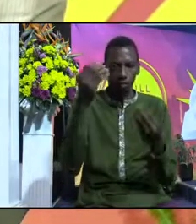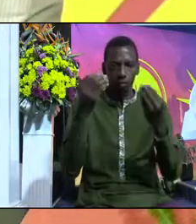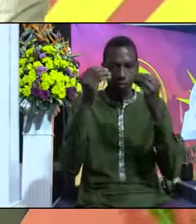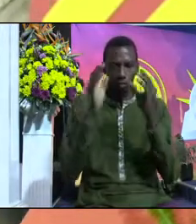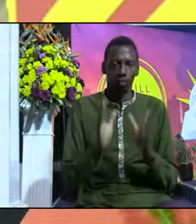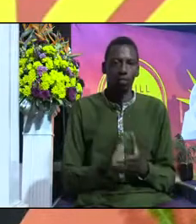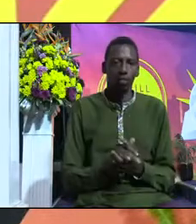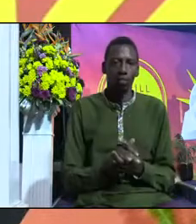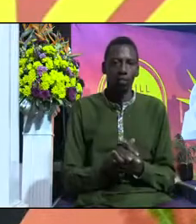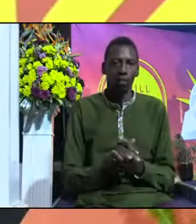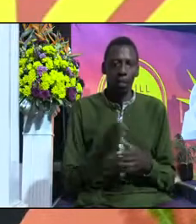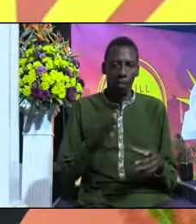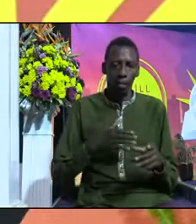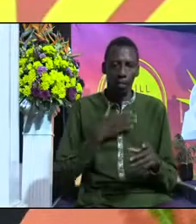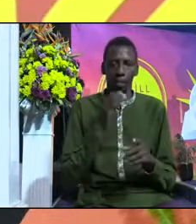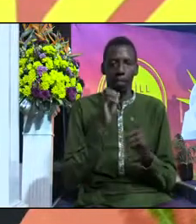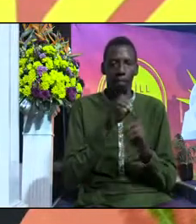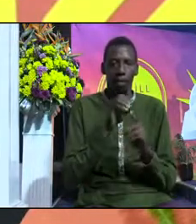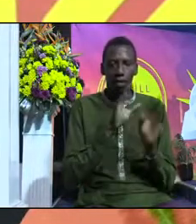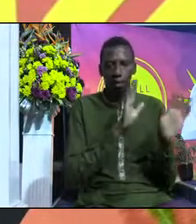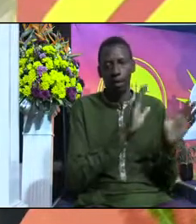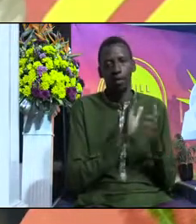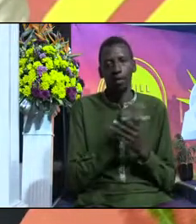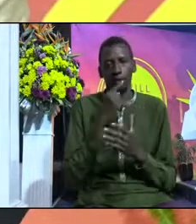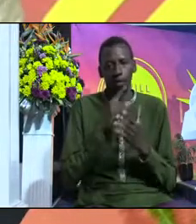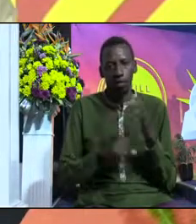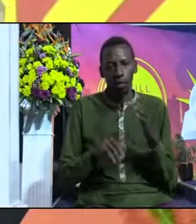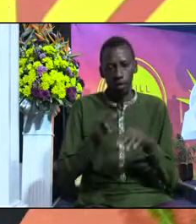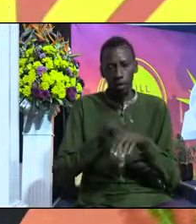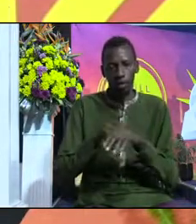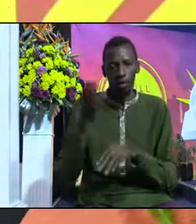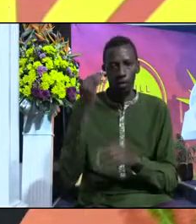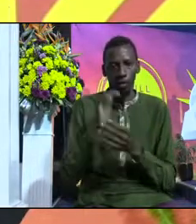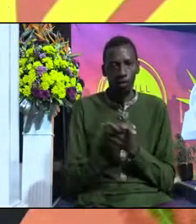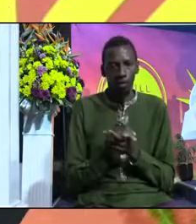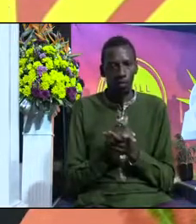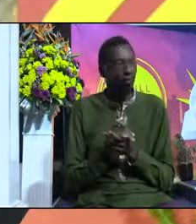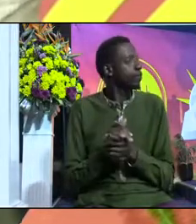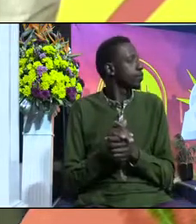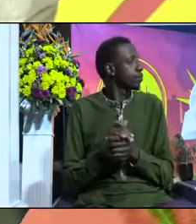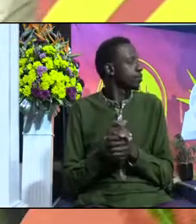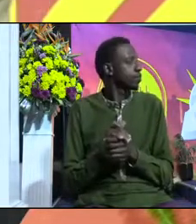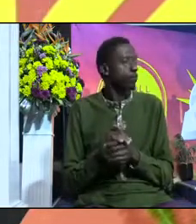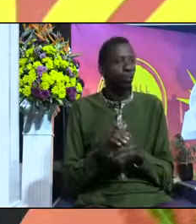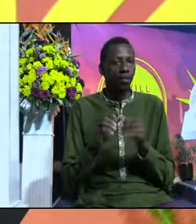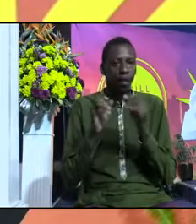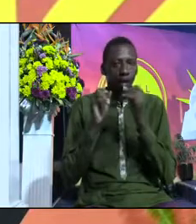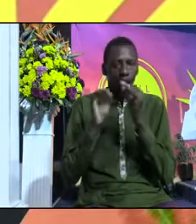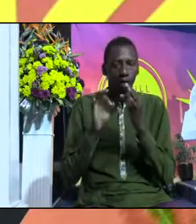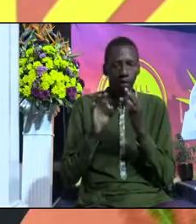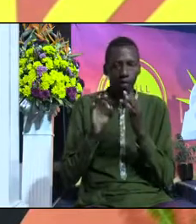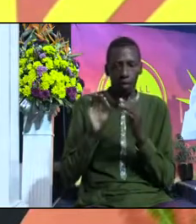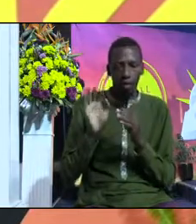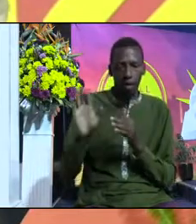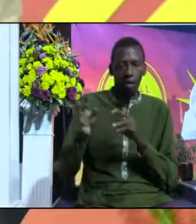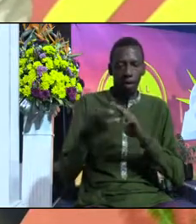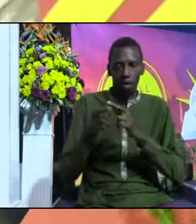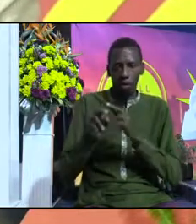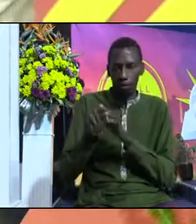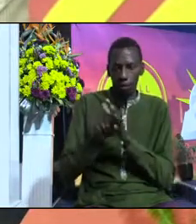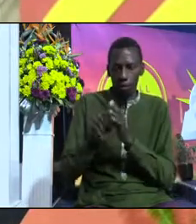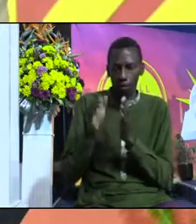my preaching mentors, he said to me one time that if he had not had his relationship with Jesus